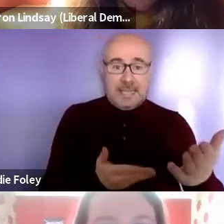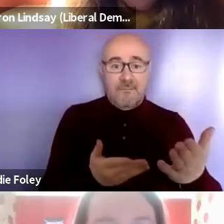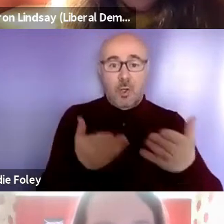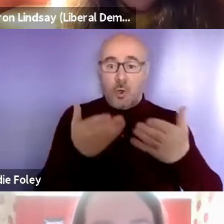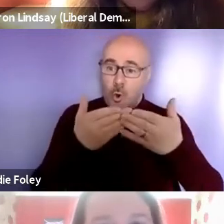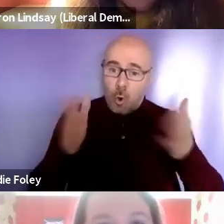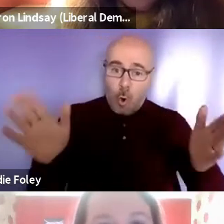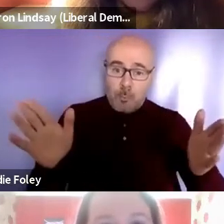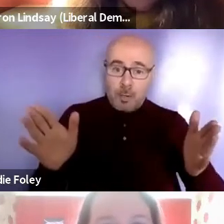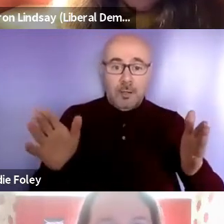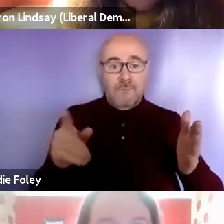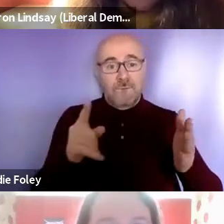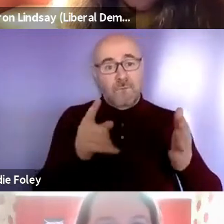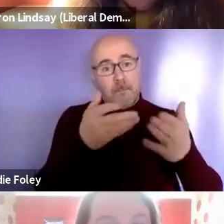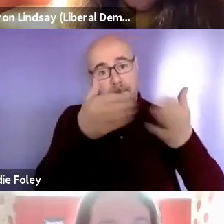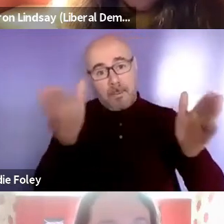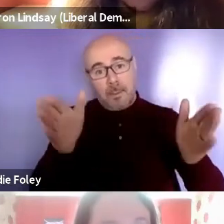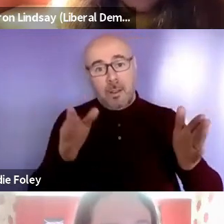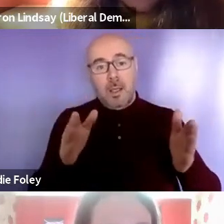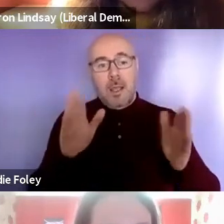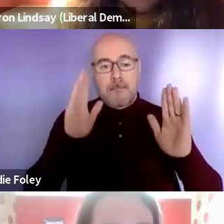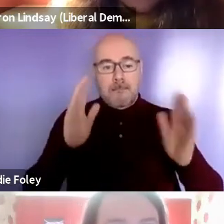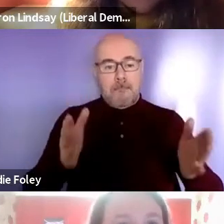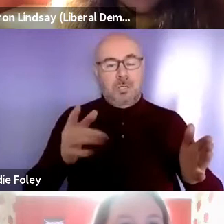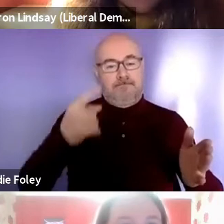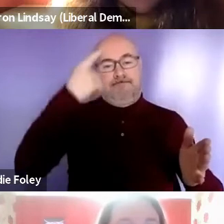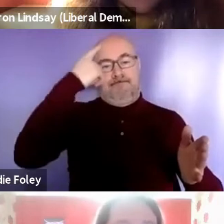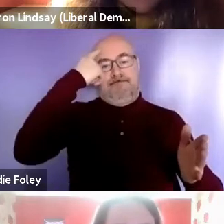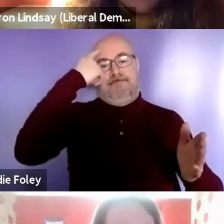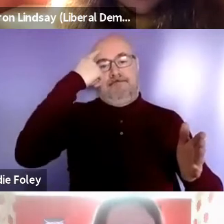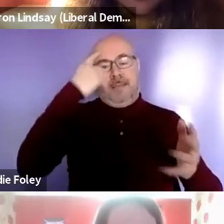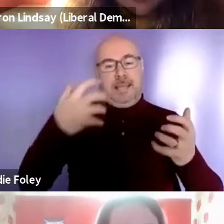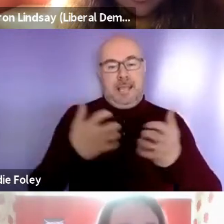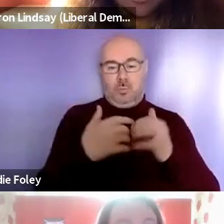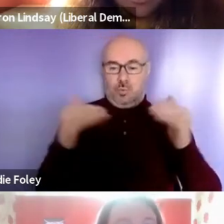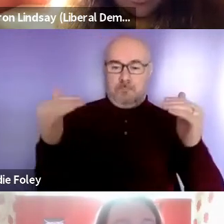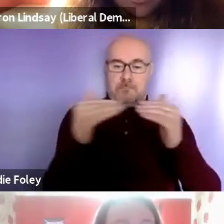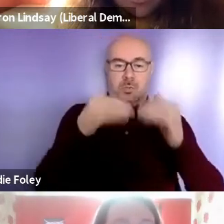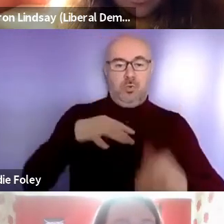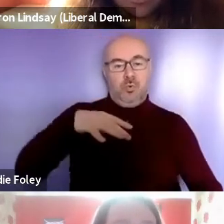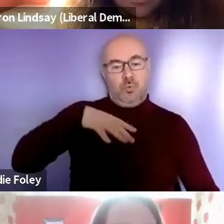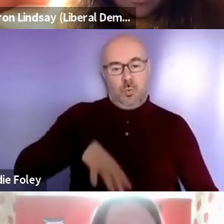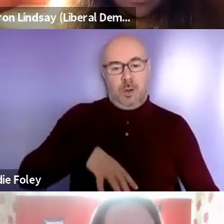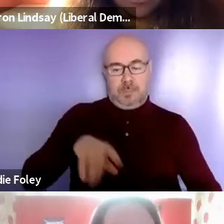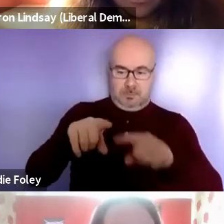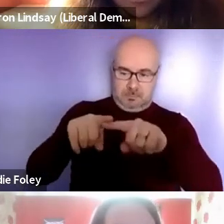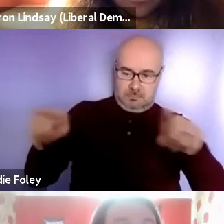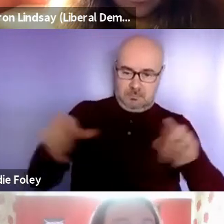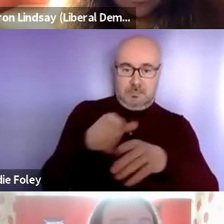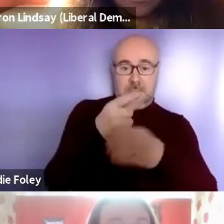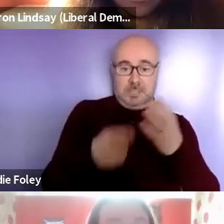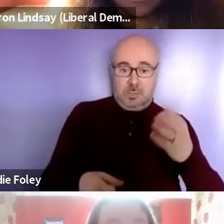account all aspects of accessibility for persons with disabilities. So that is what the SNP want to put into law if re-elected in